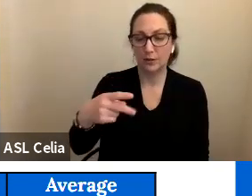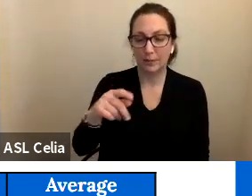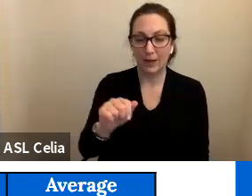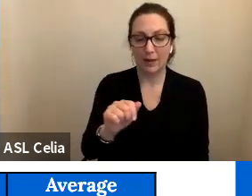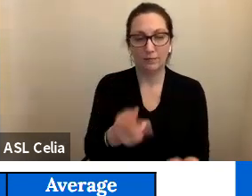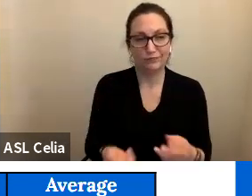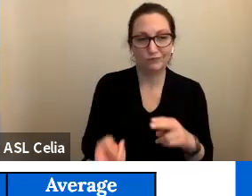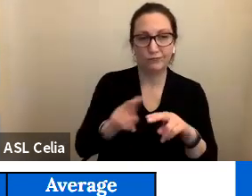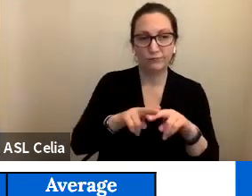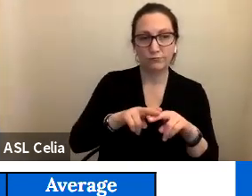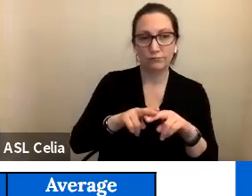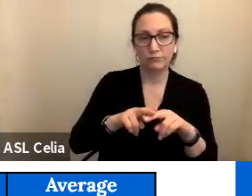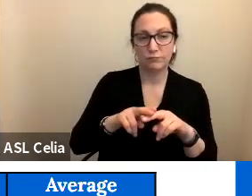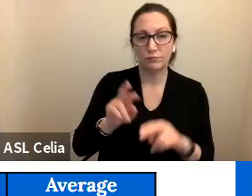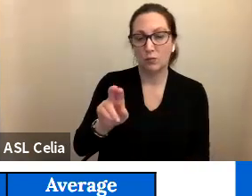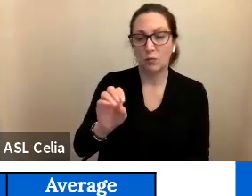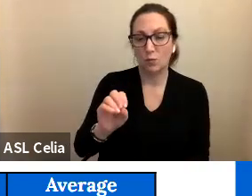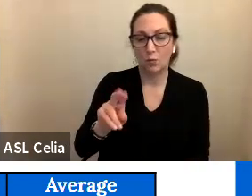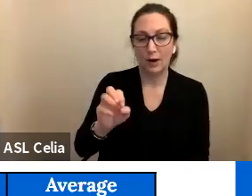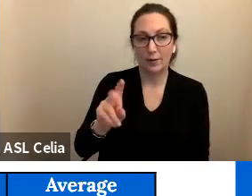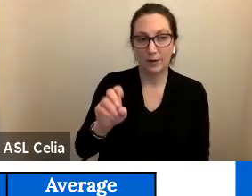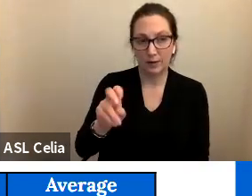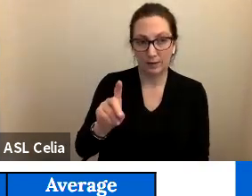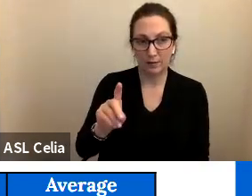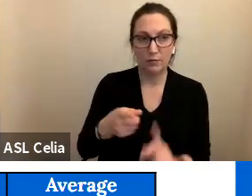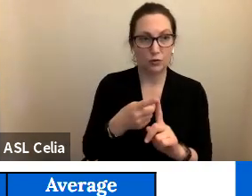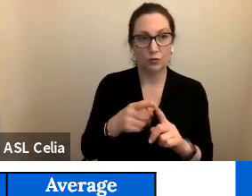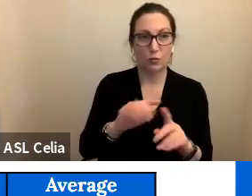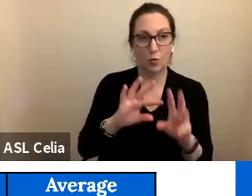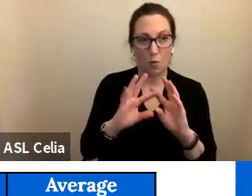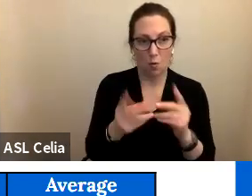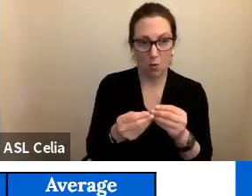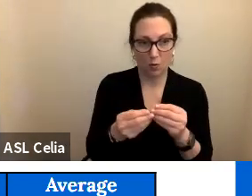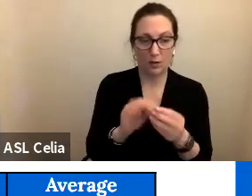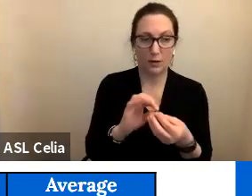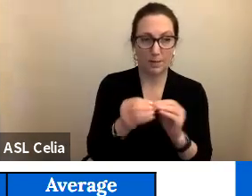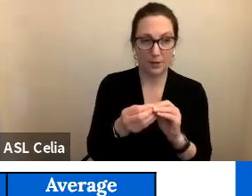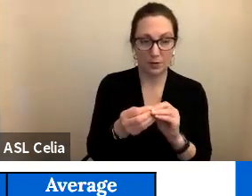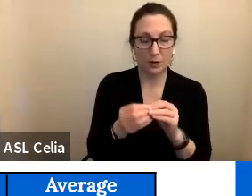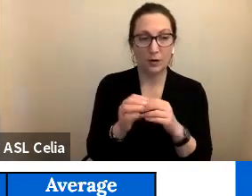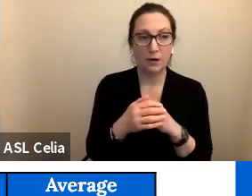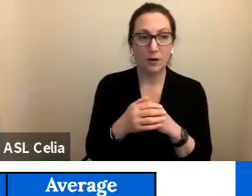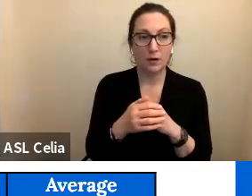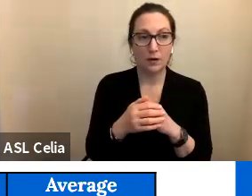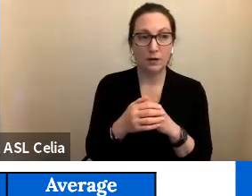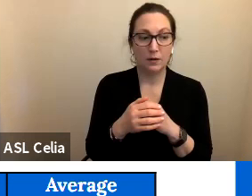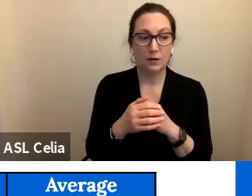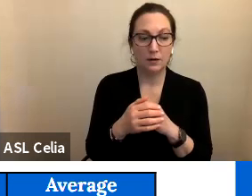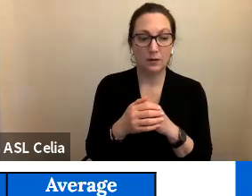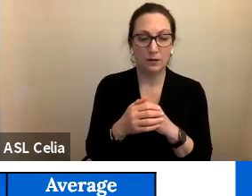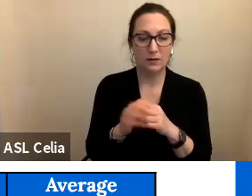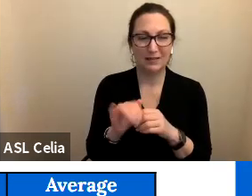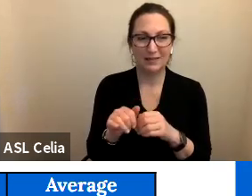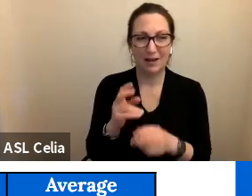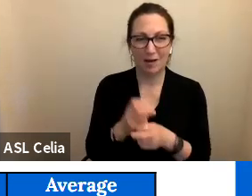rounded to the nearest whole number. So it is a little hard